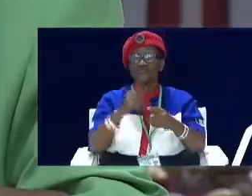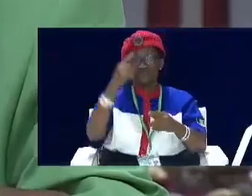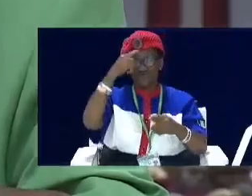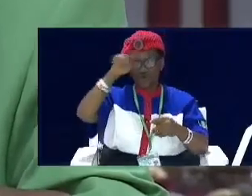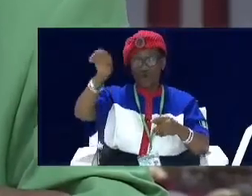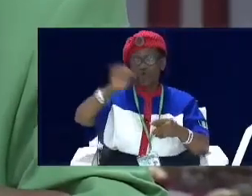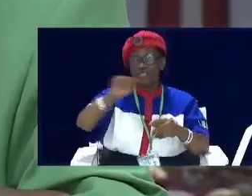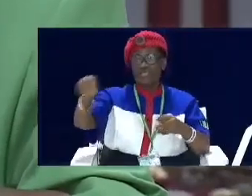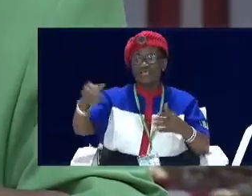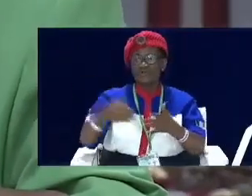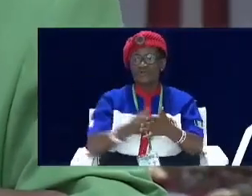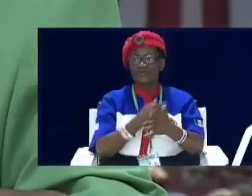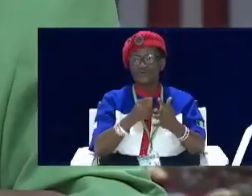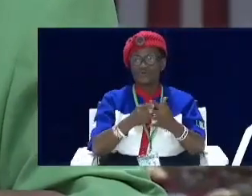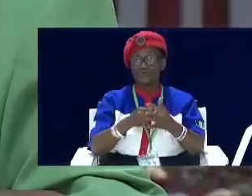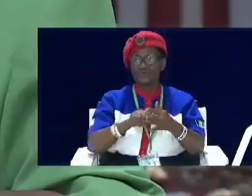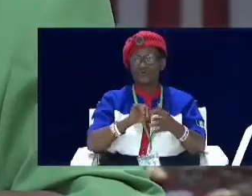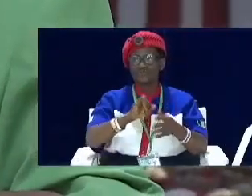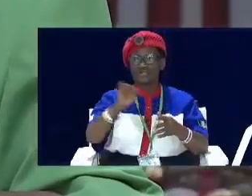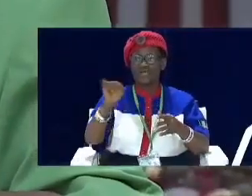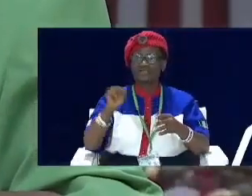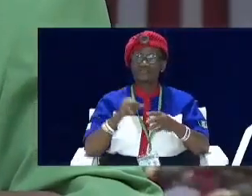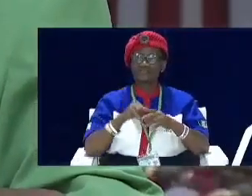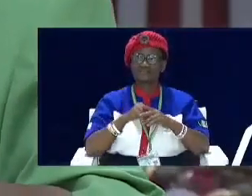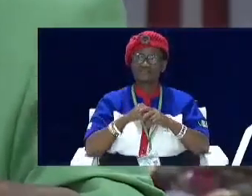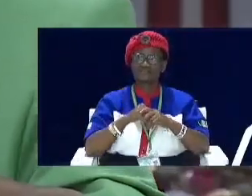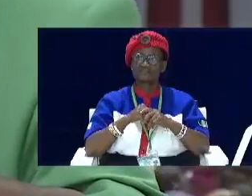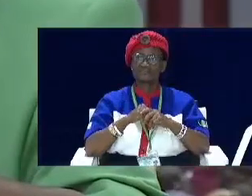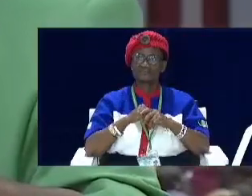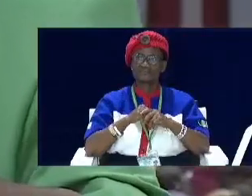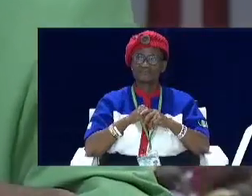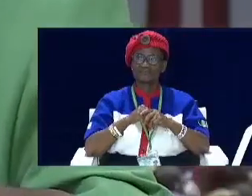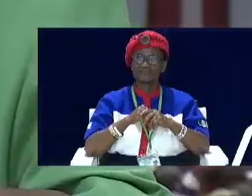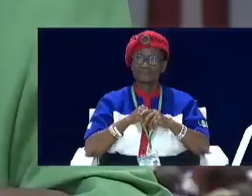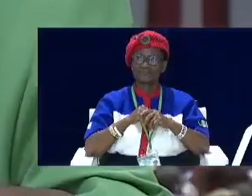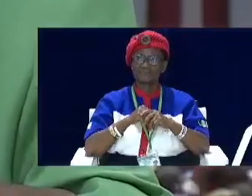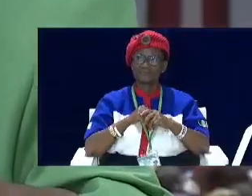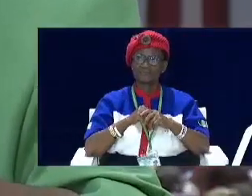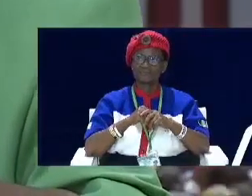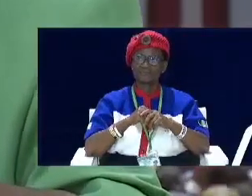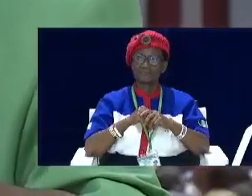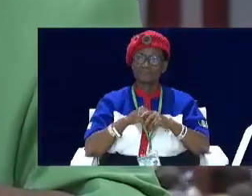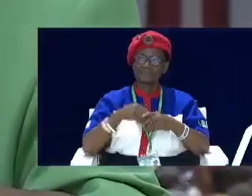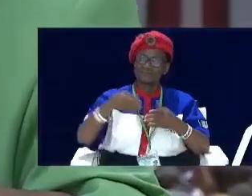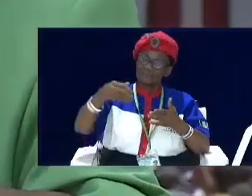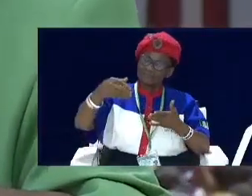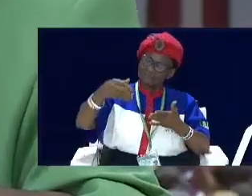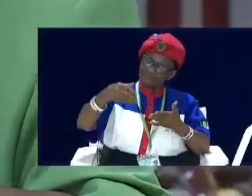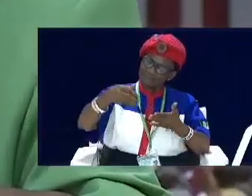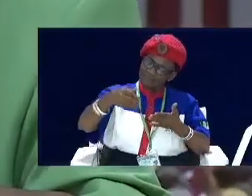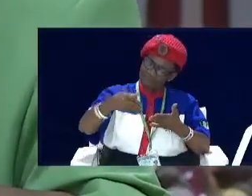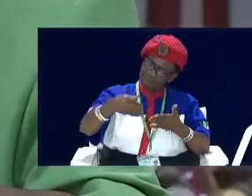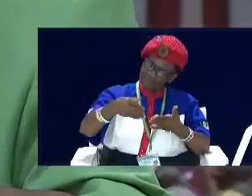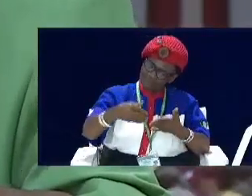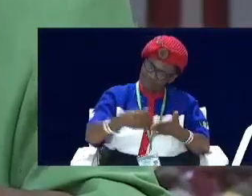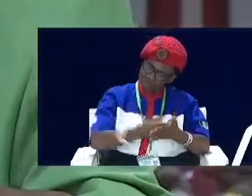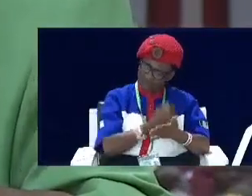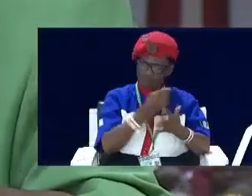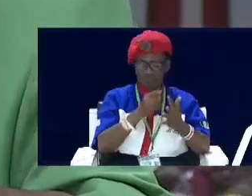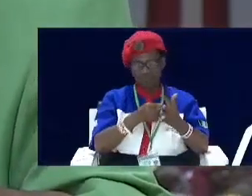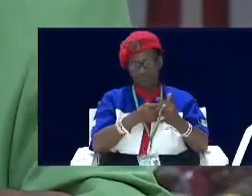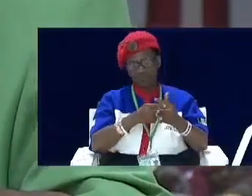Oni lati gbaradi fun ibere otun. Brand new beginning. Ibere